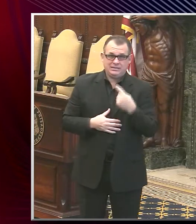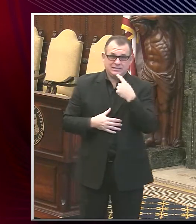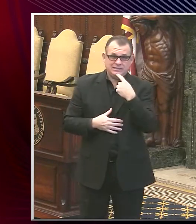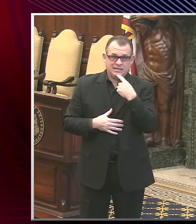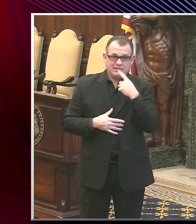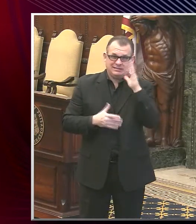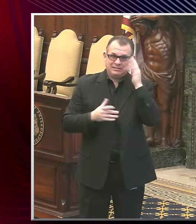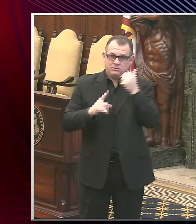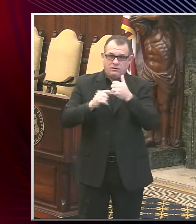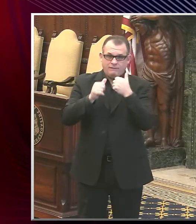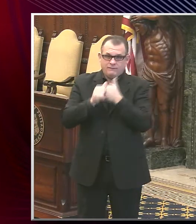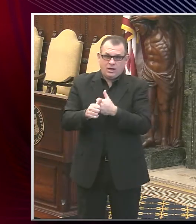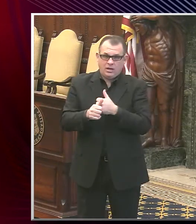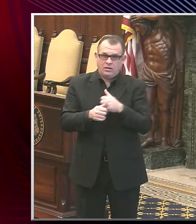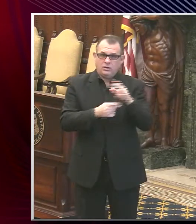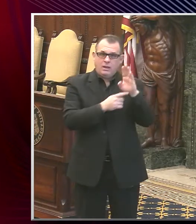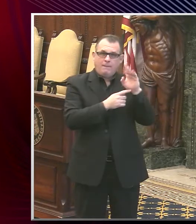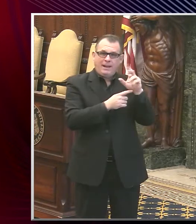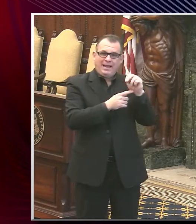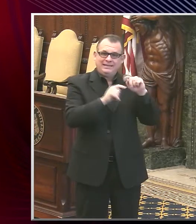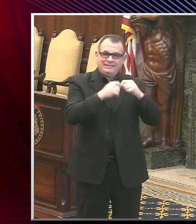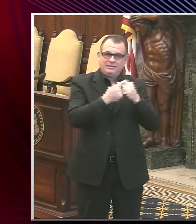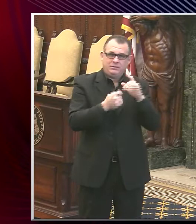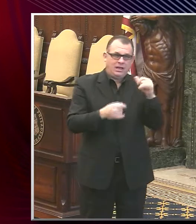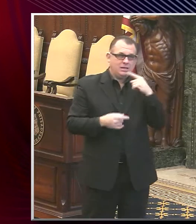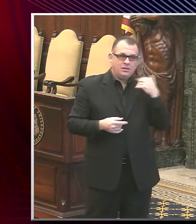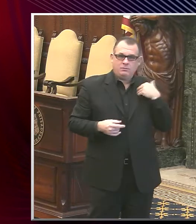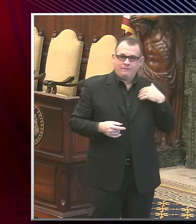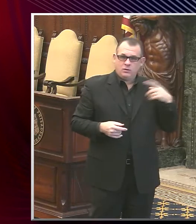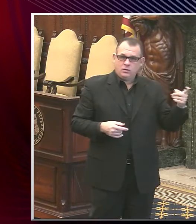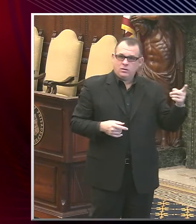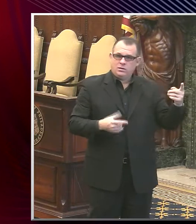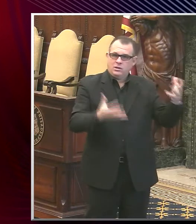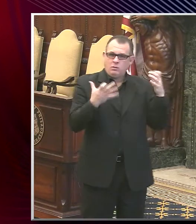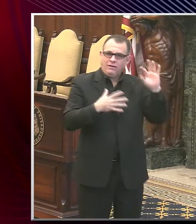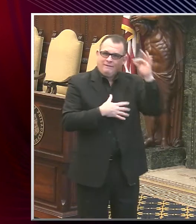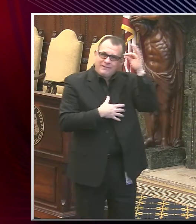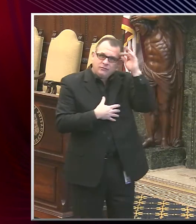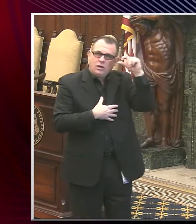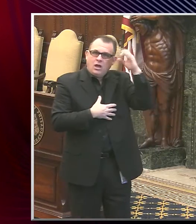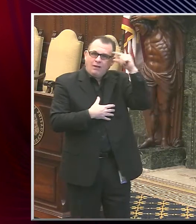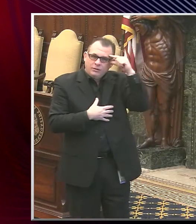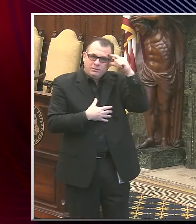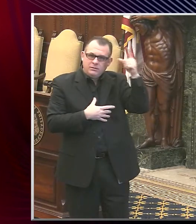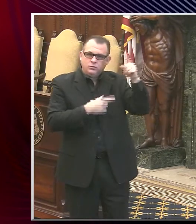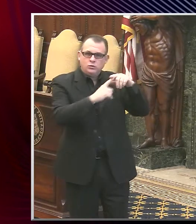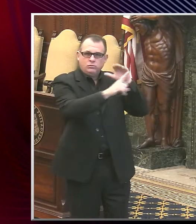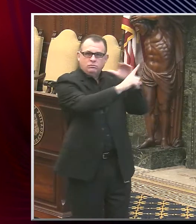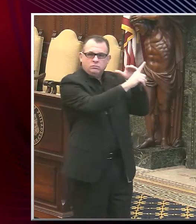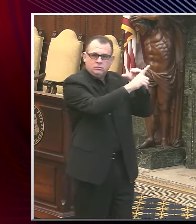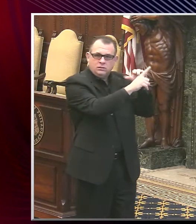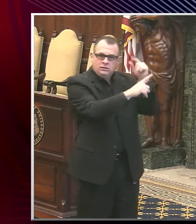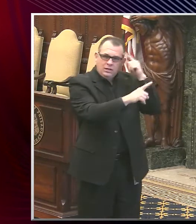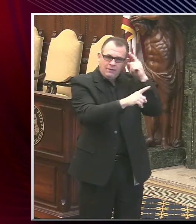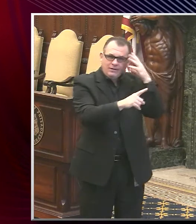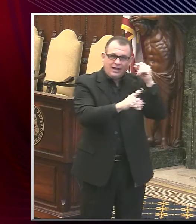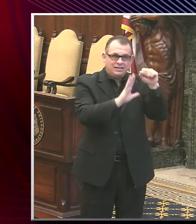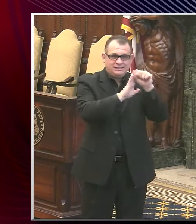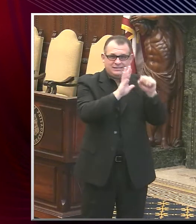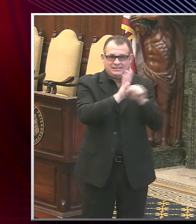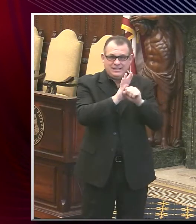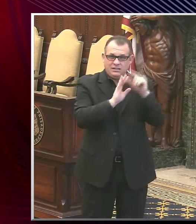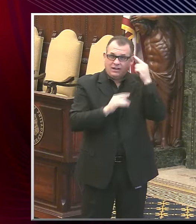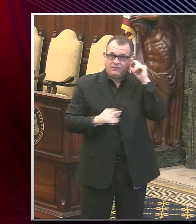follow what the Biden team had said earlier, that it somehow wants the federal government, or is urging the federal government, and I guess